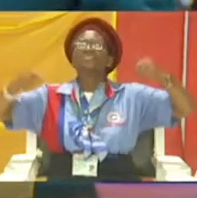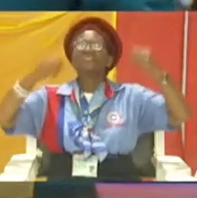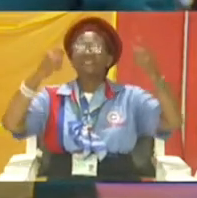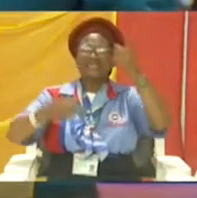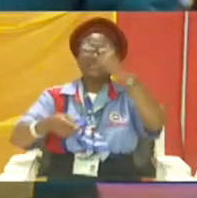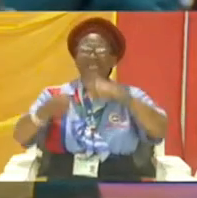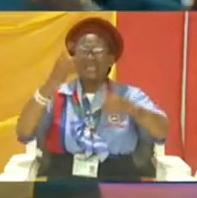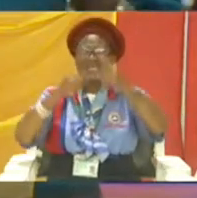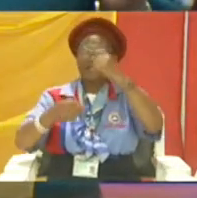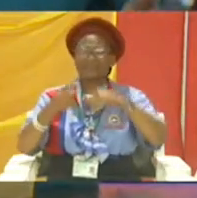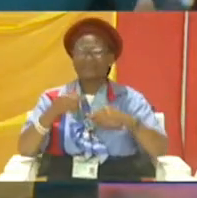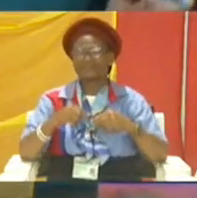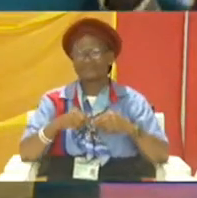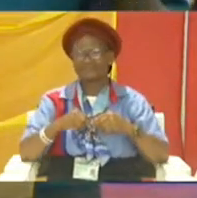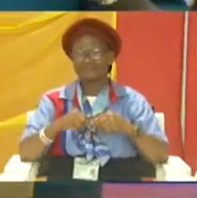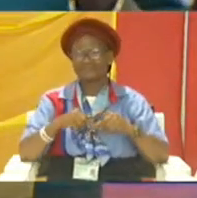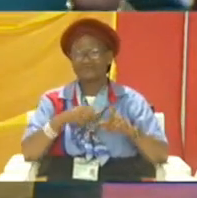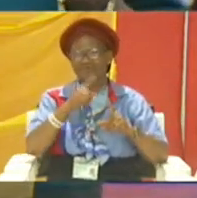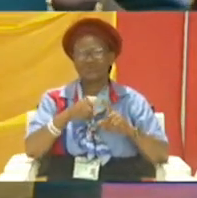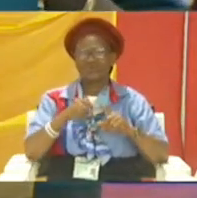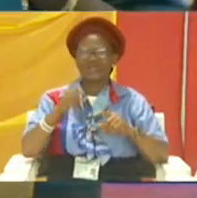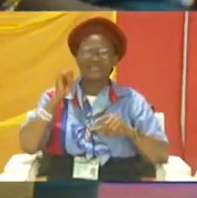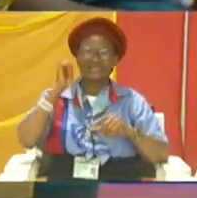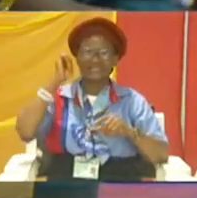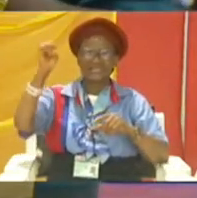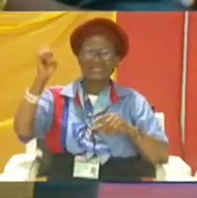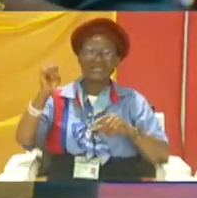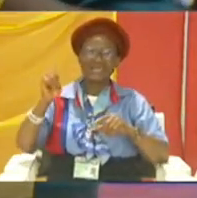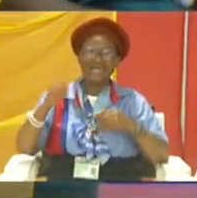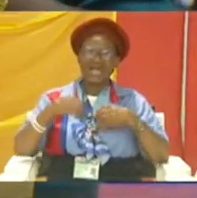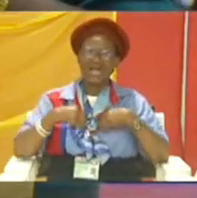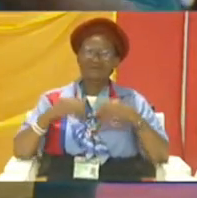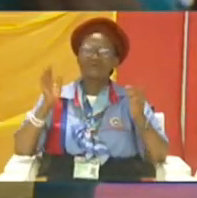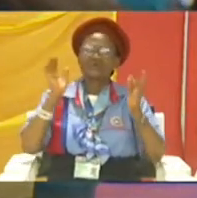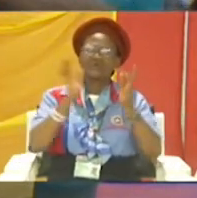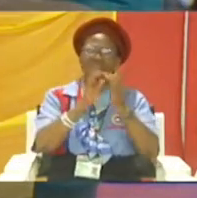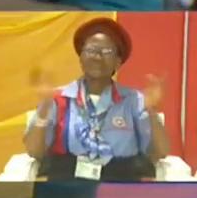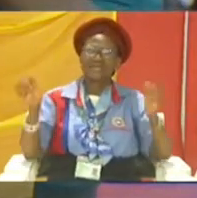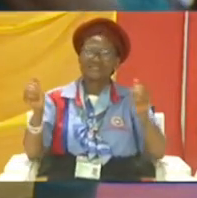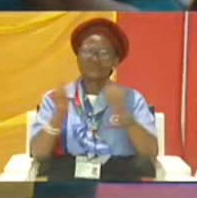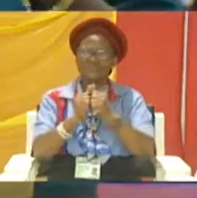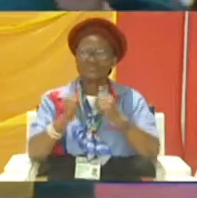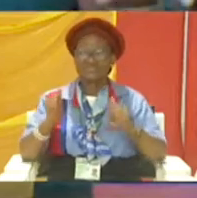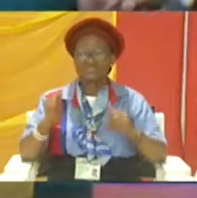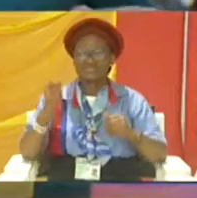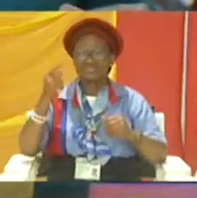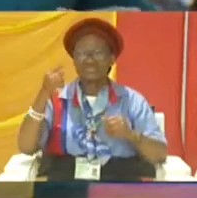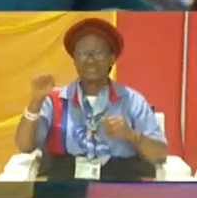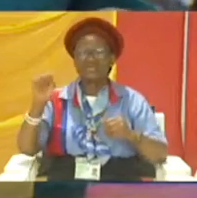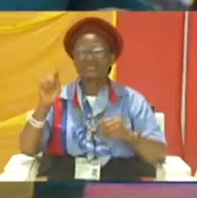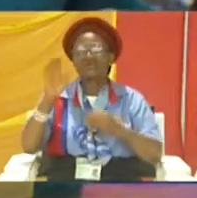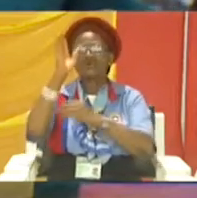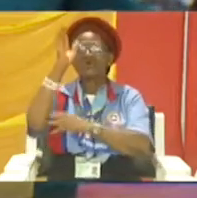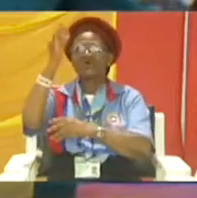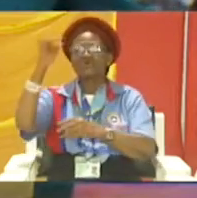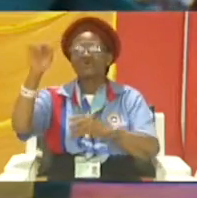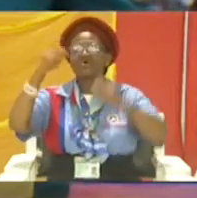came when he had contact with the God of